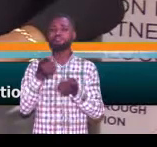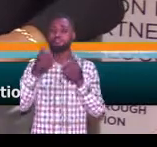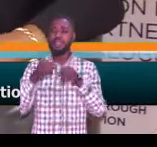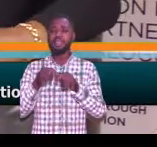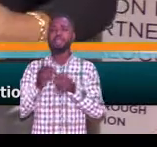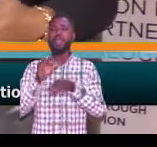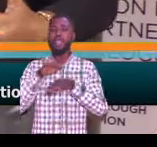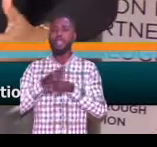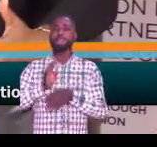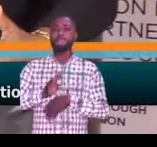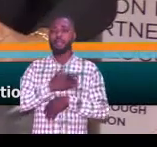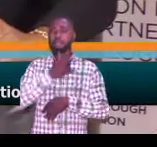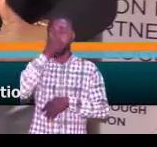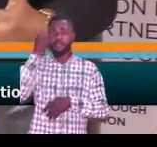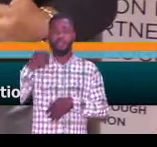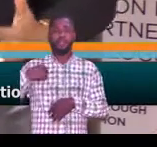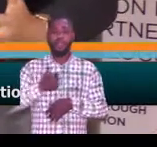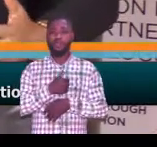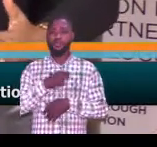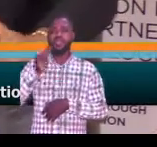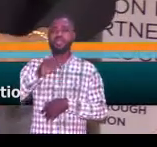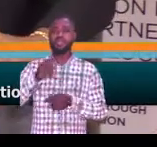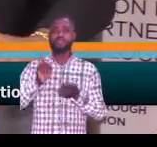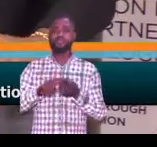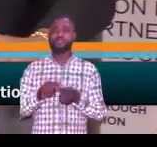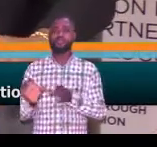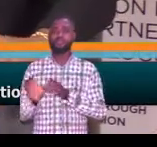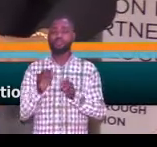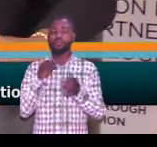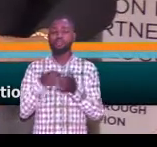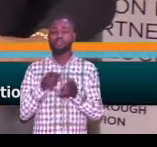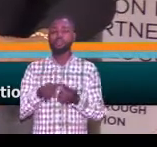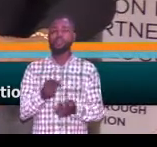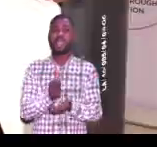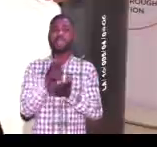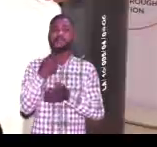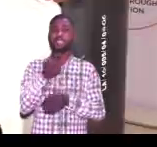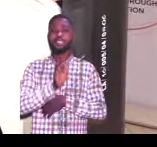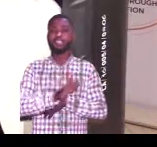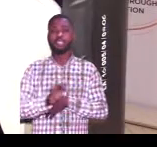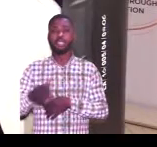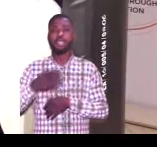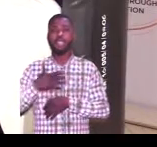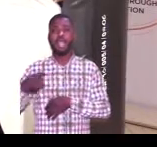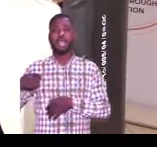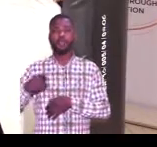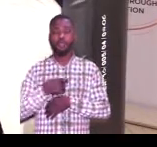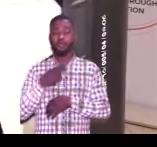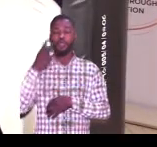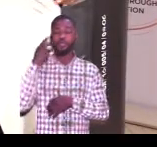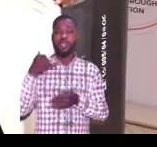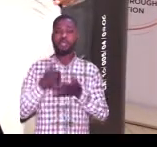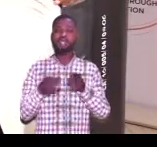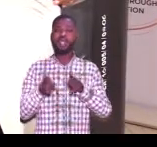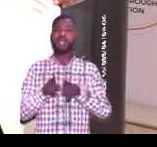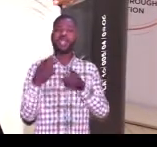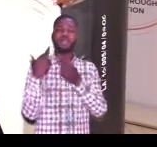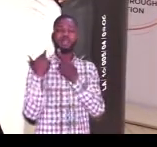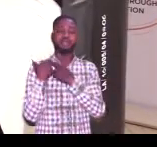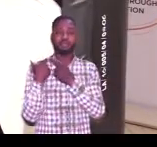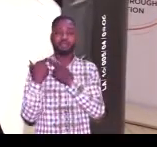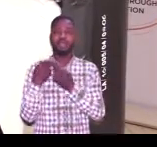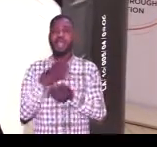board because we felt that we need to help these children. And we saw it as a